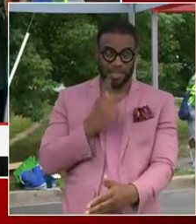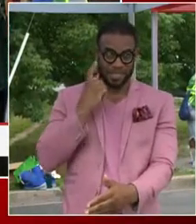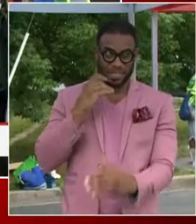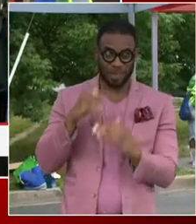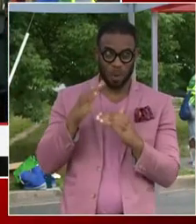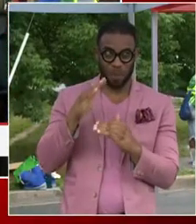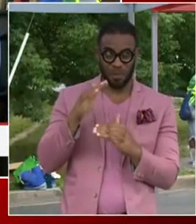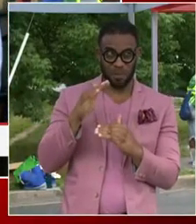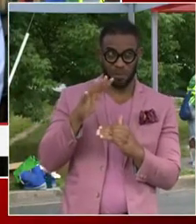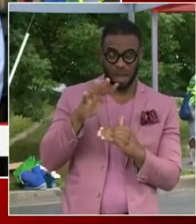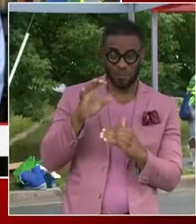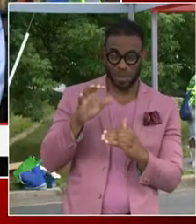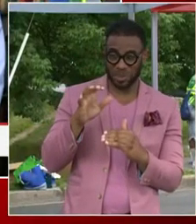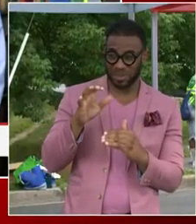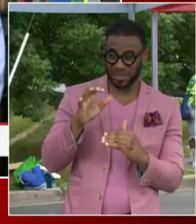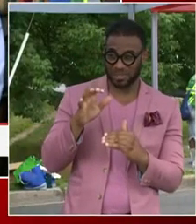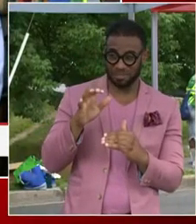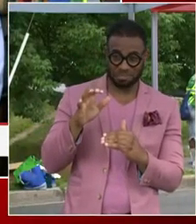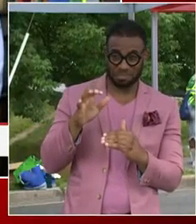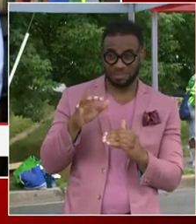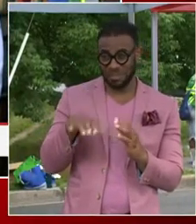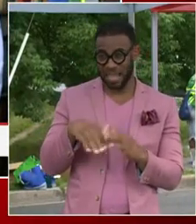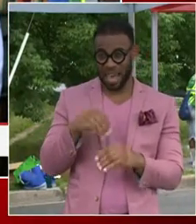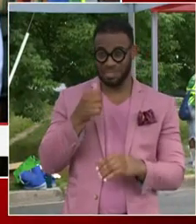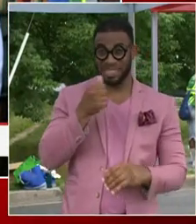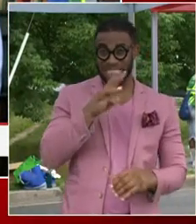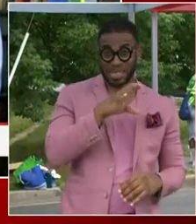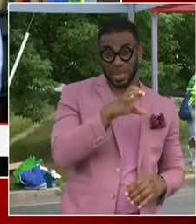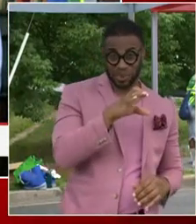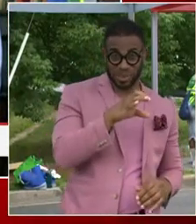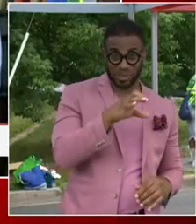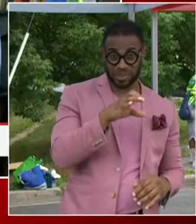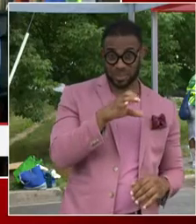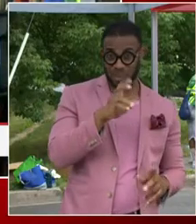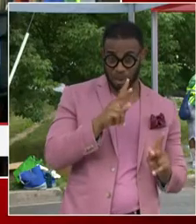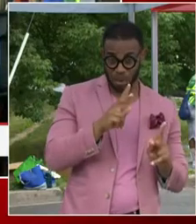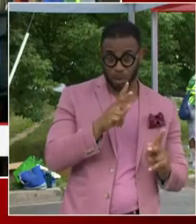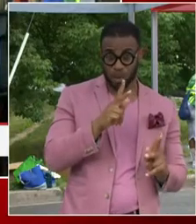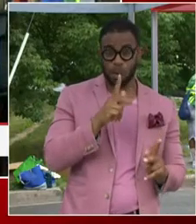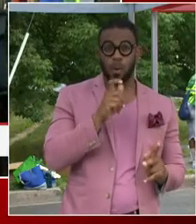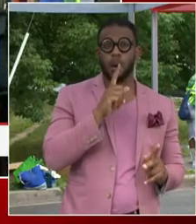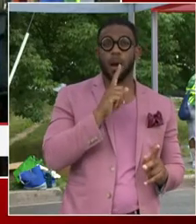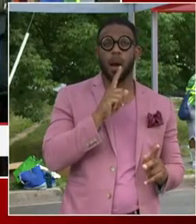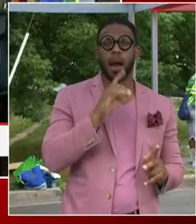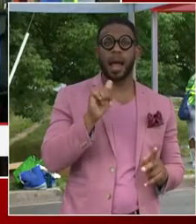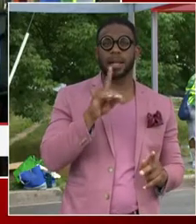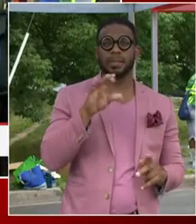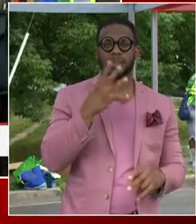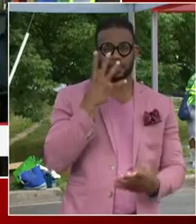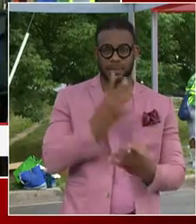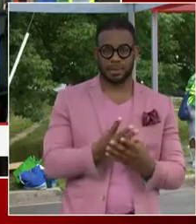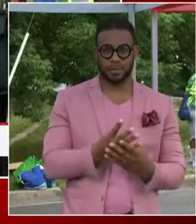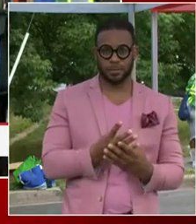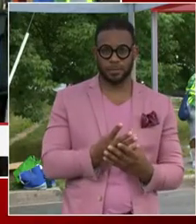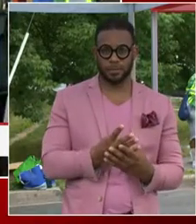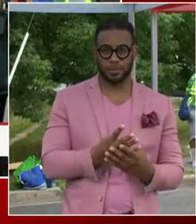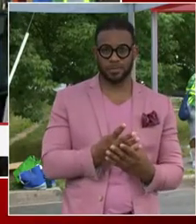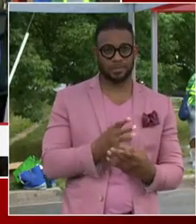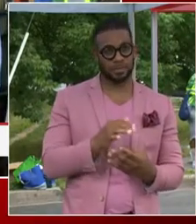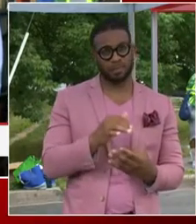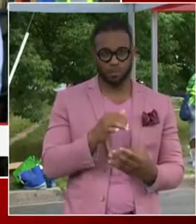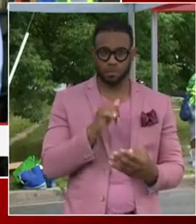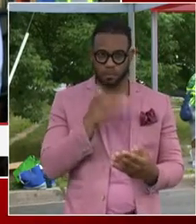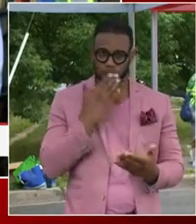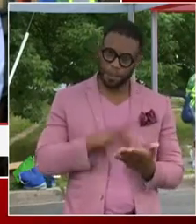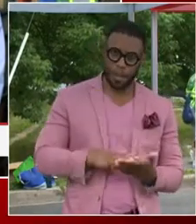just over 500 out of 1,600 people who are at DC Jail. And that's not